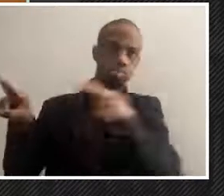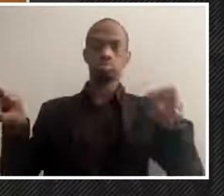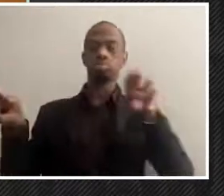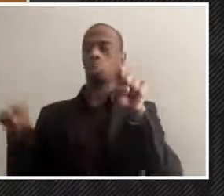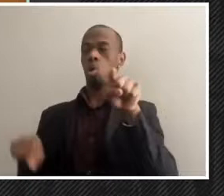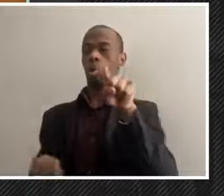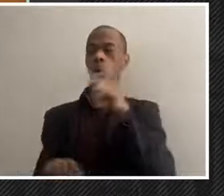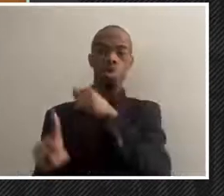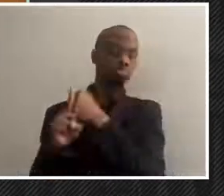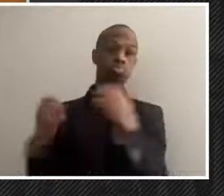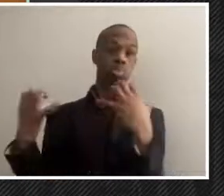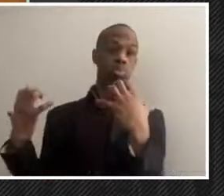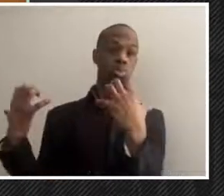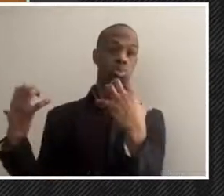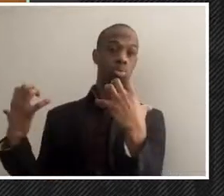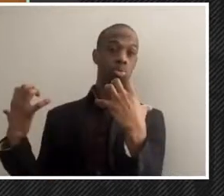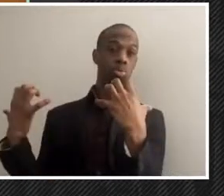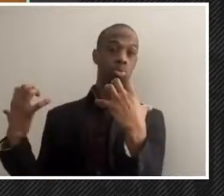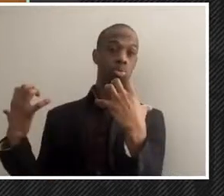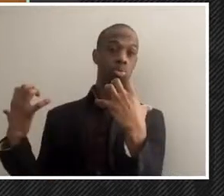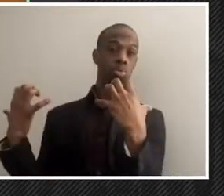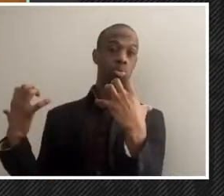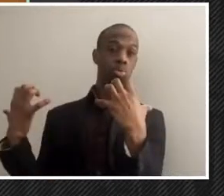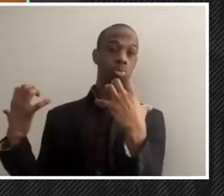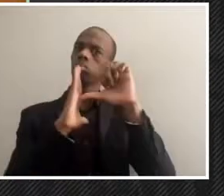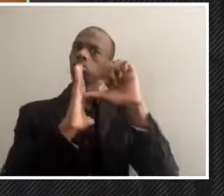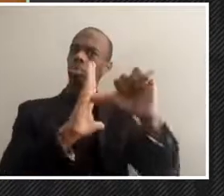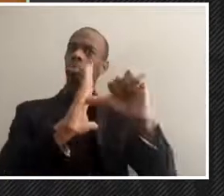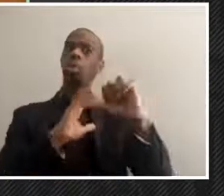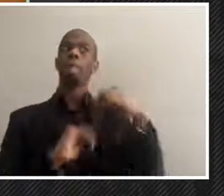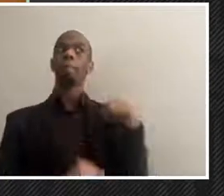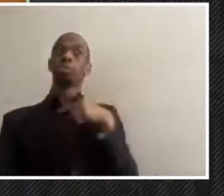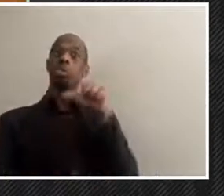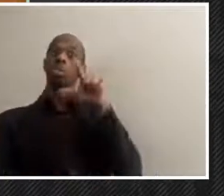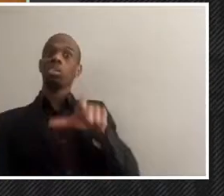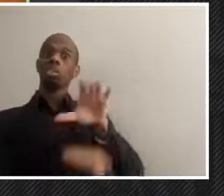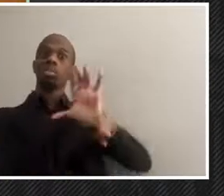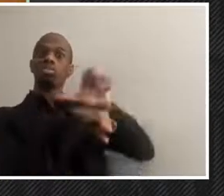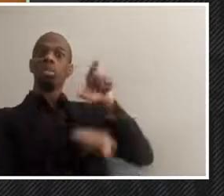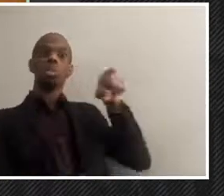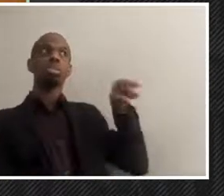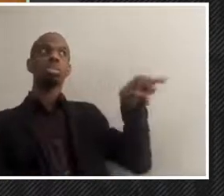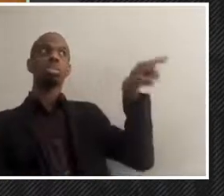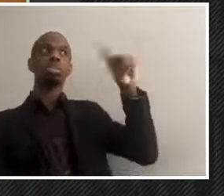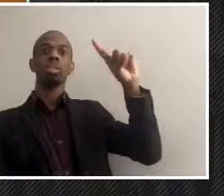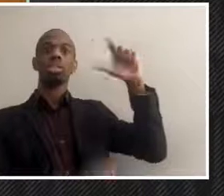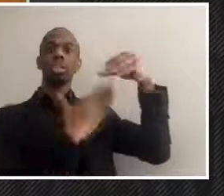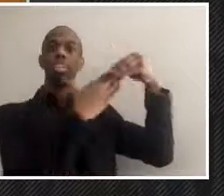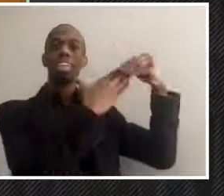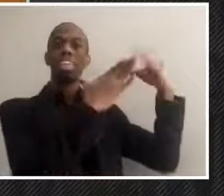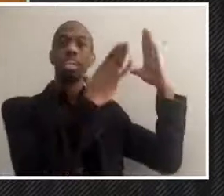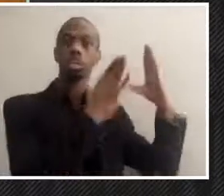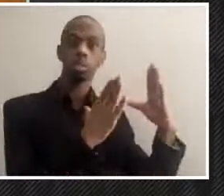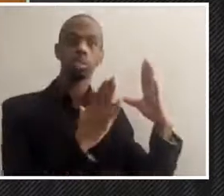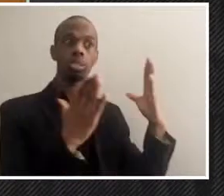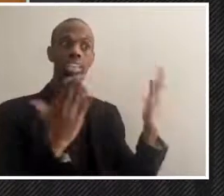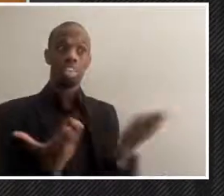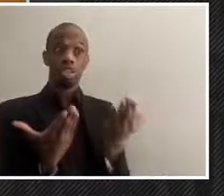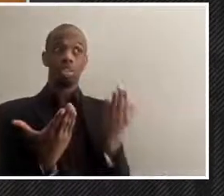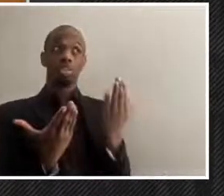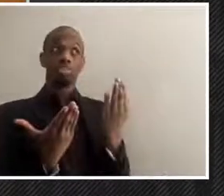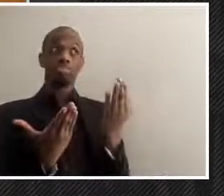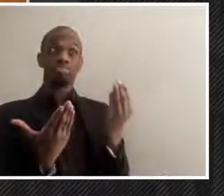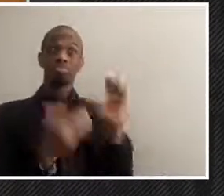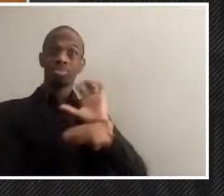holding leadership accountable, right, and how you actually respond in crisis, and you know, we know that character comes